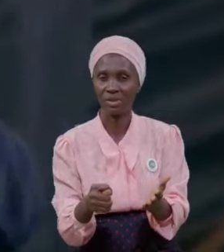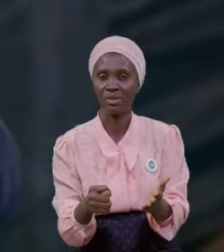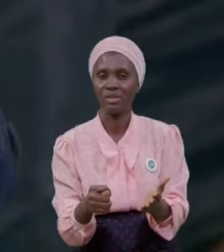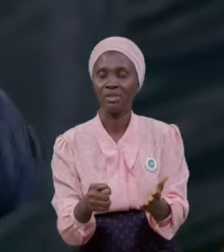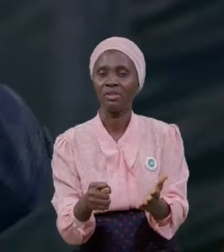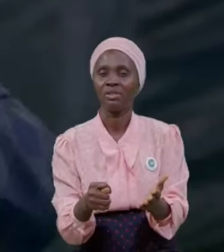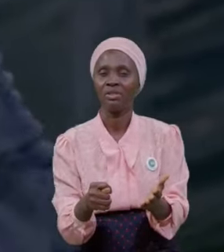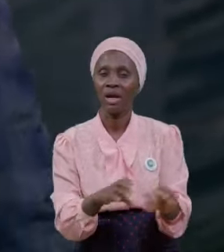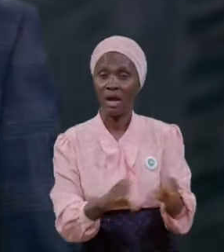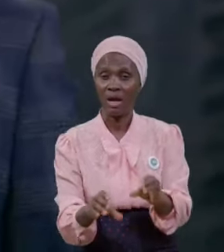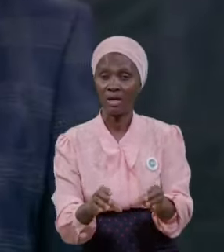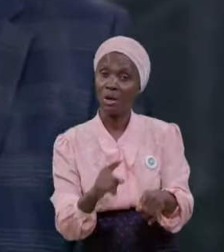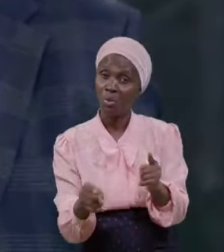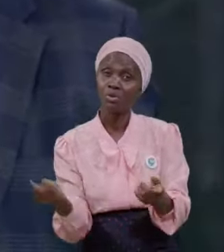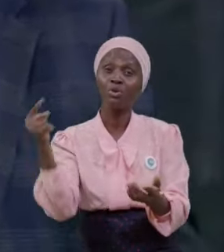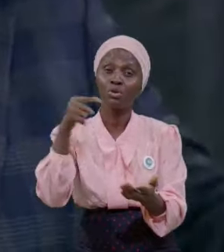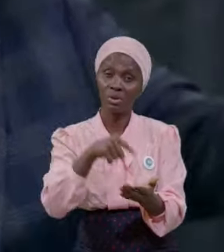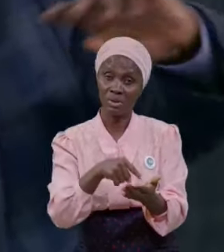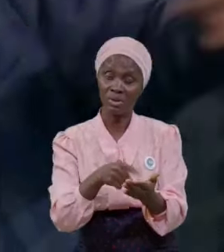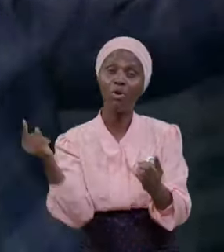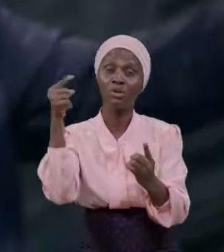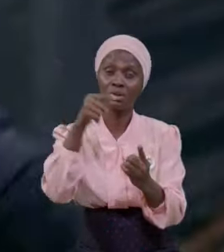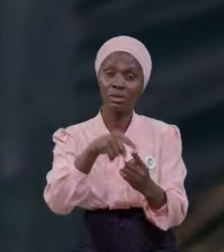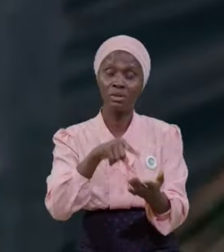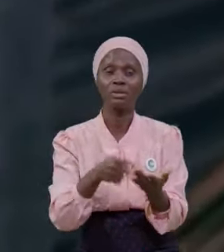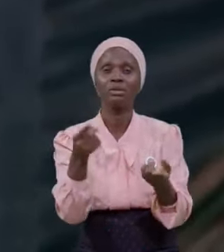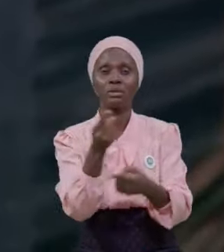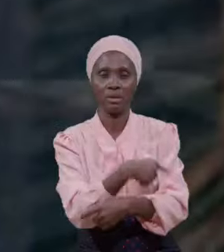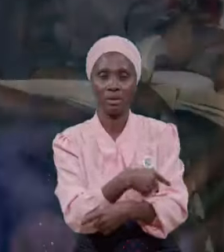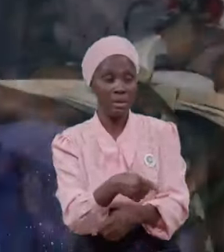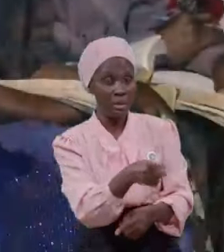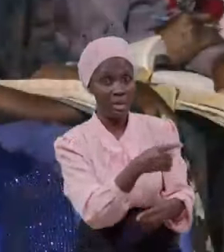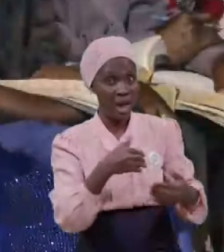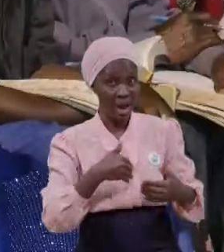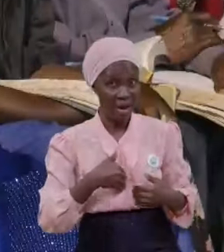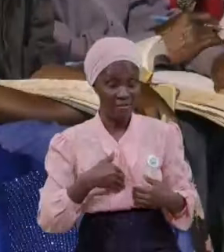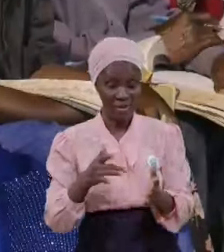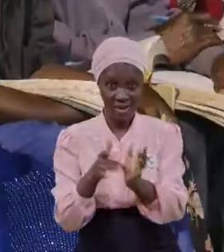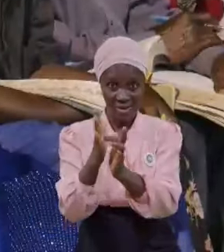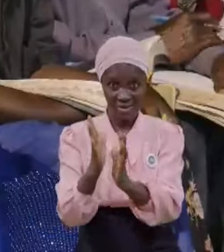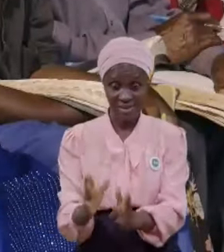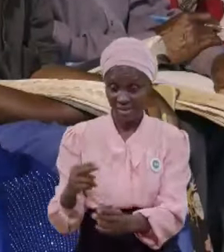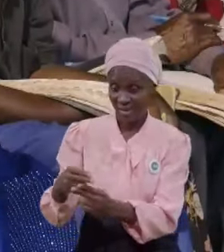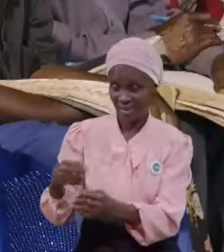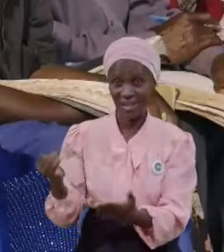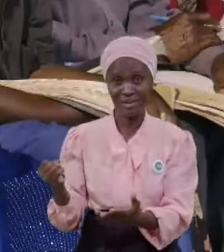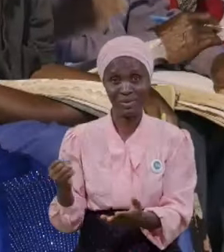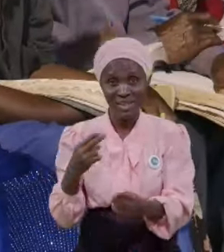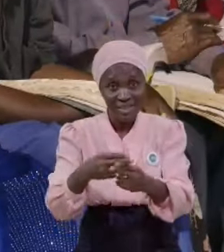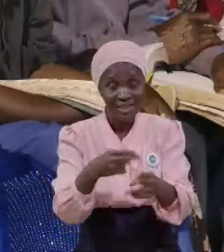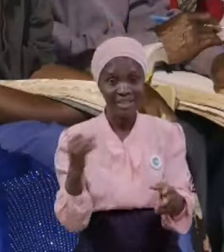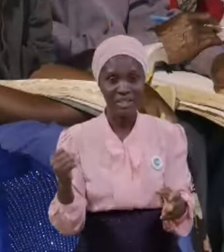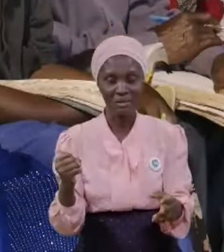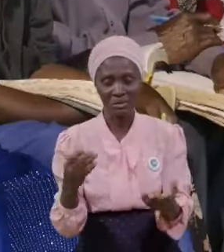a Christian name, Joseph, Stephen, Mary, Martha, yet